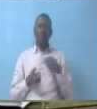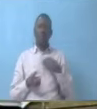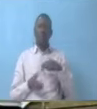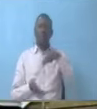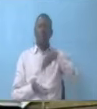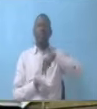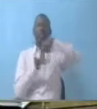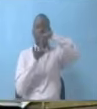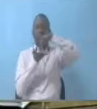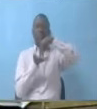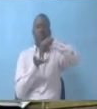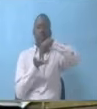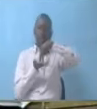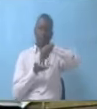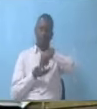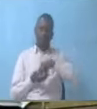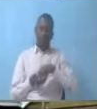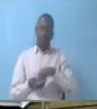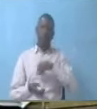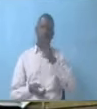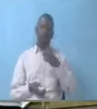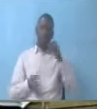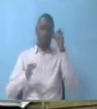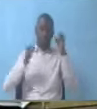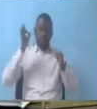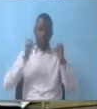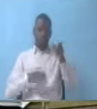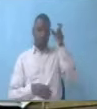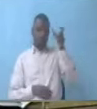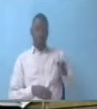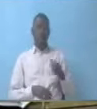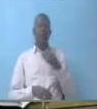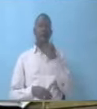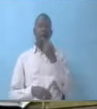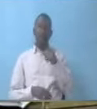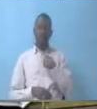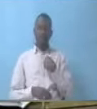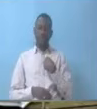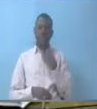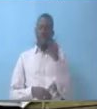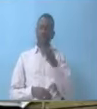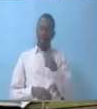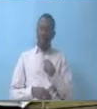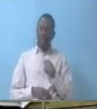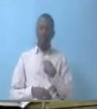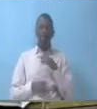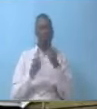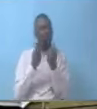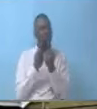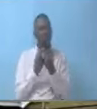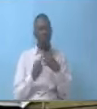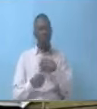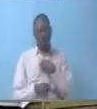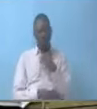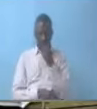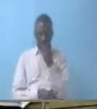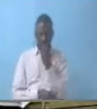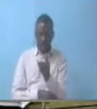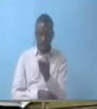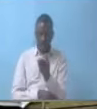standing. And the judge asked me whether I had something to say. I said the